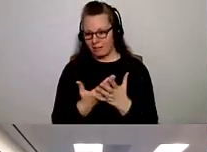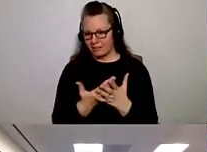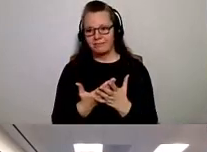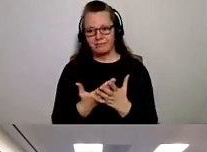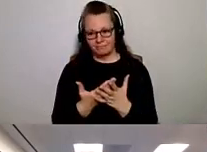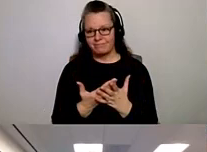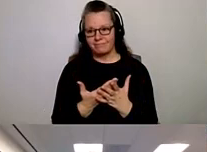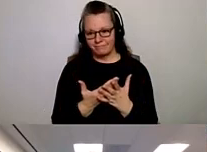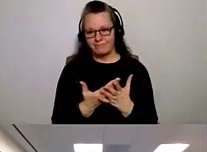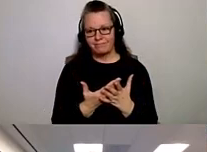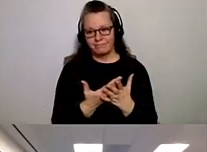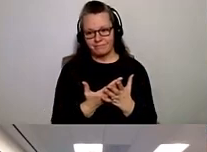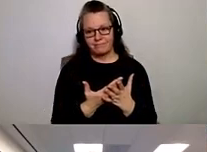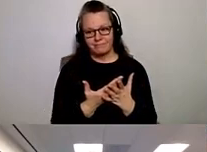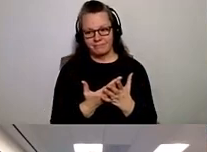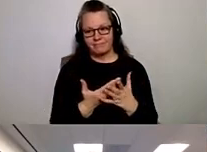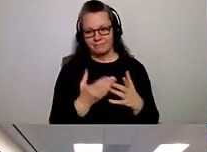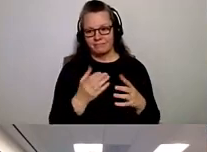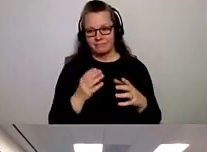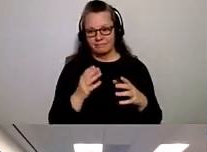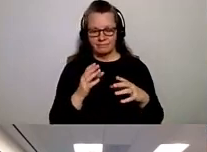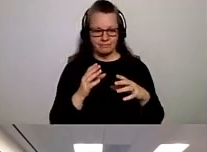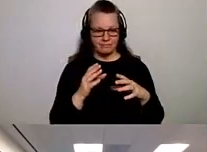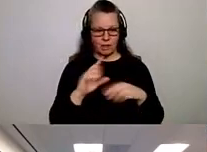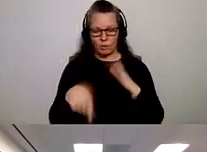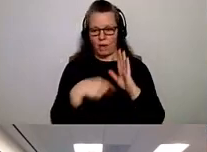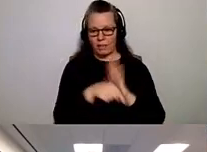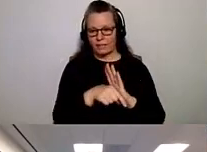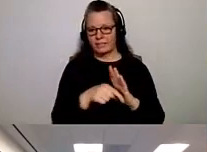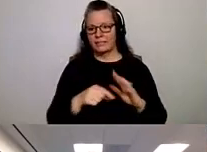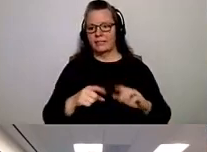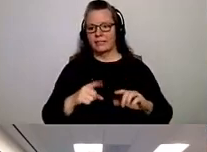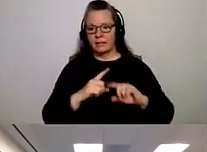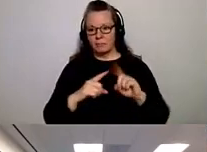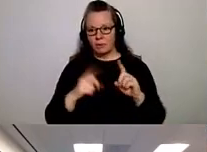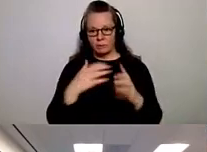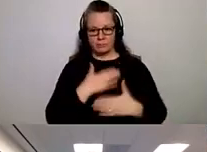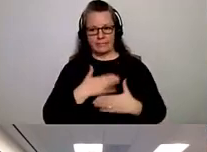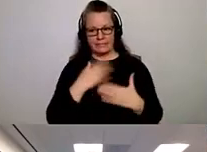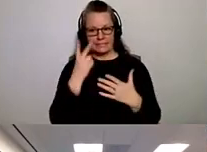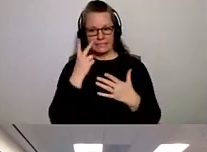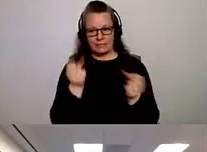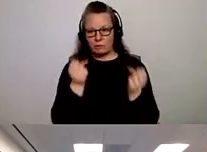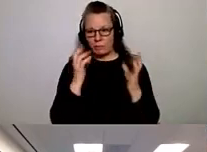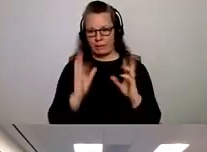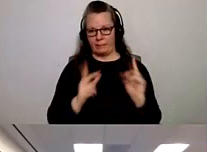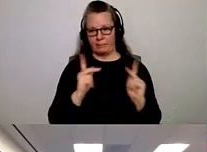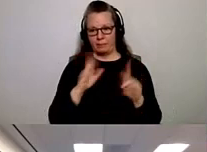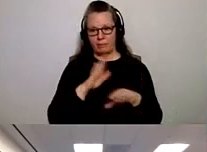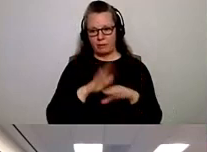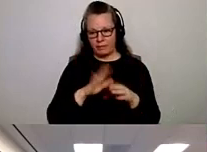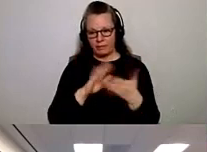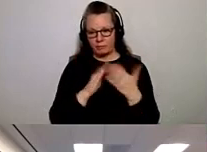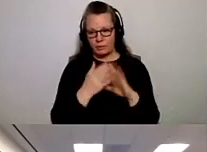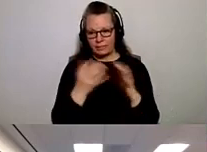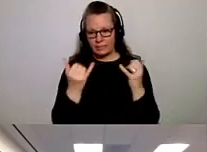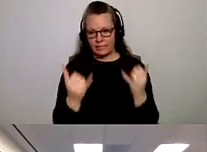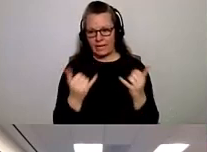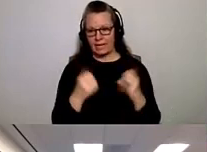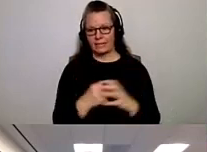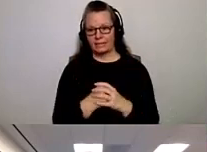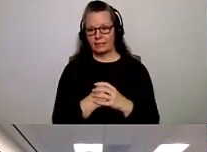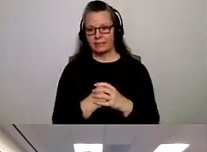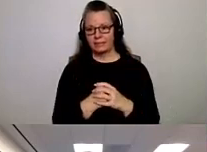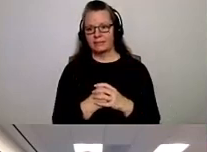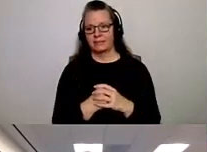healthcare. We're pleased to have so many members of the healthcare community here today, and we hope that you'll find the sessions to be informative